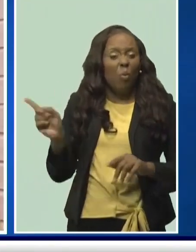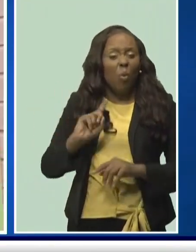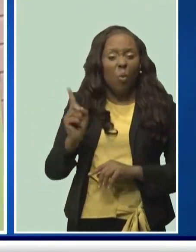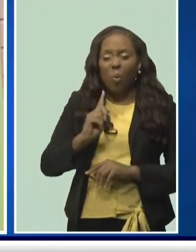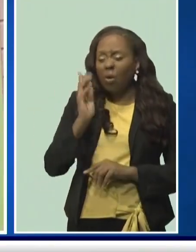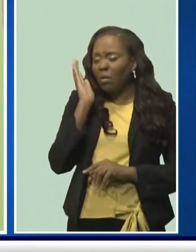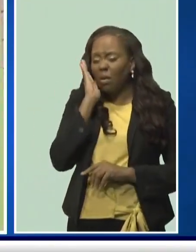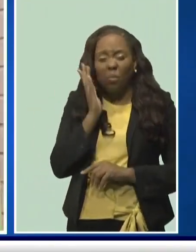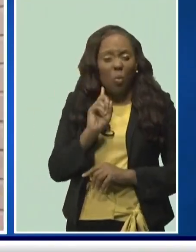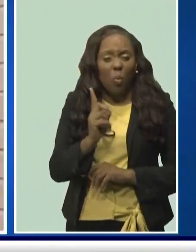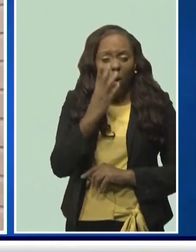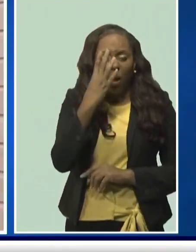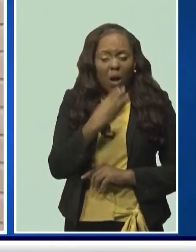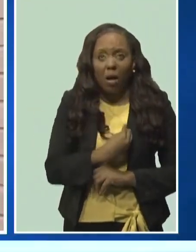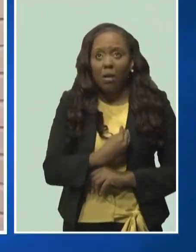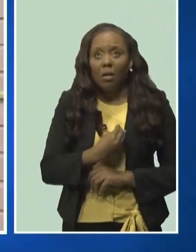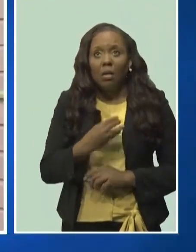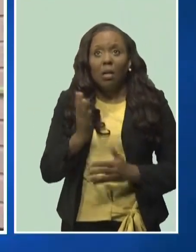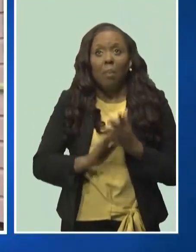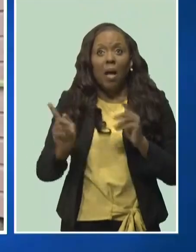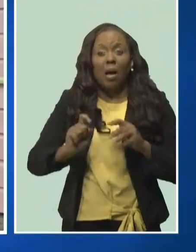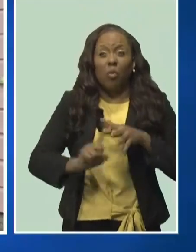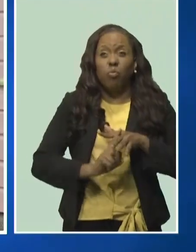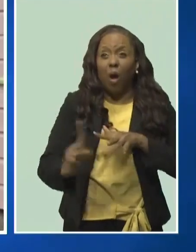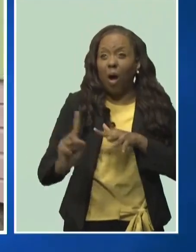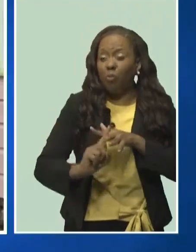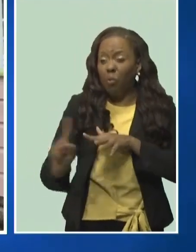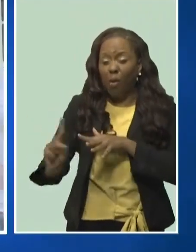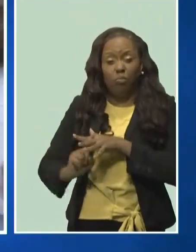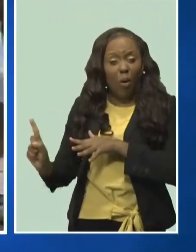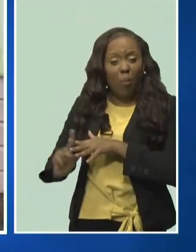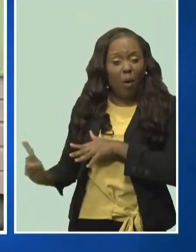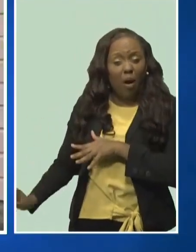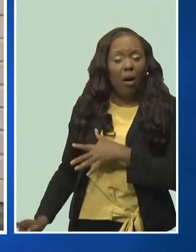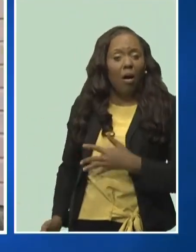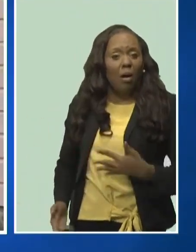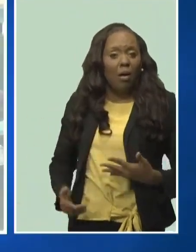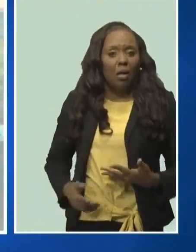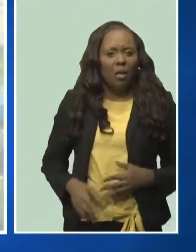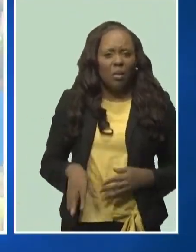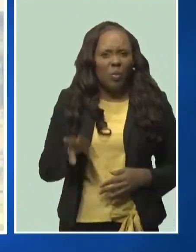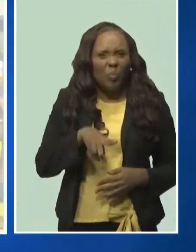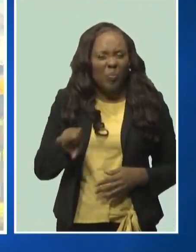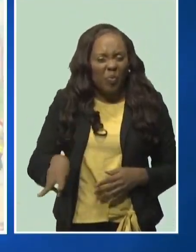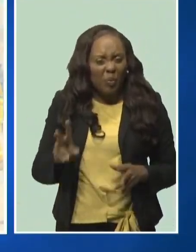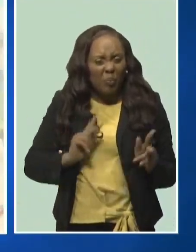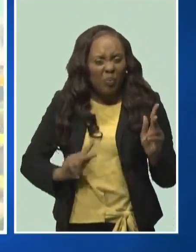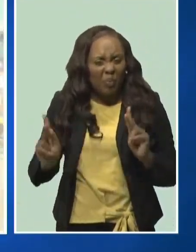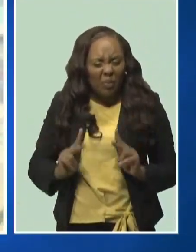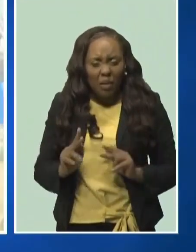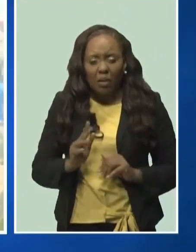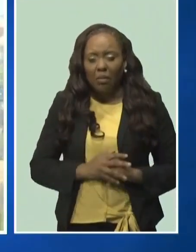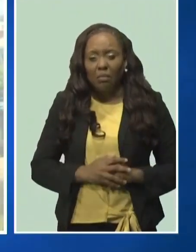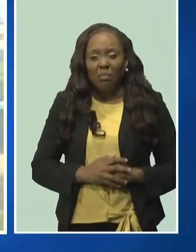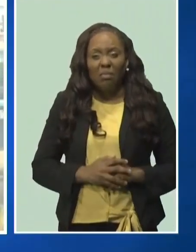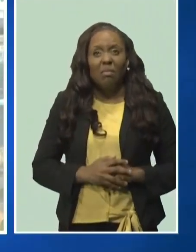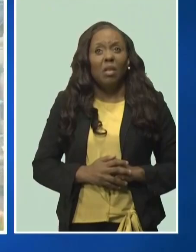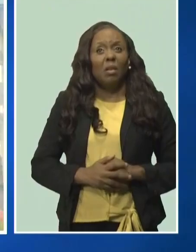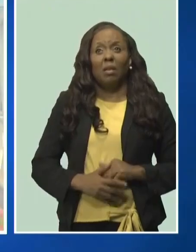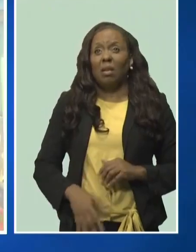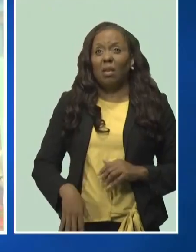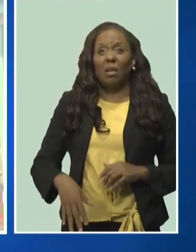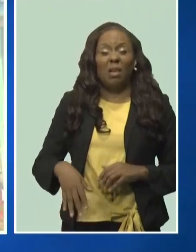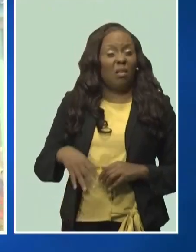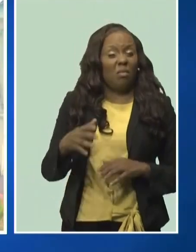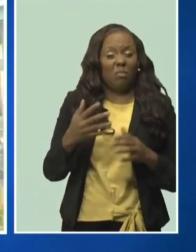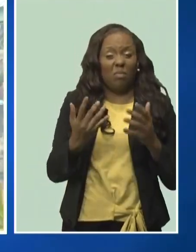Road, forcing some residents to run for safety. According to fire officials, in addition to the houses destroyed, 4 more suffered